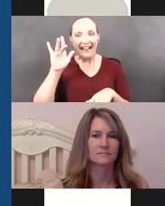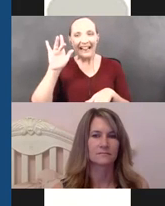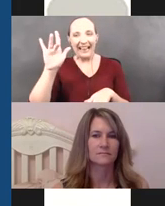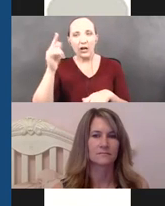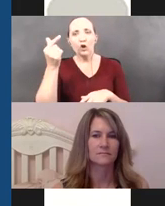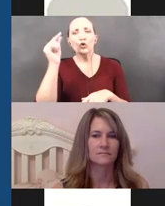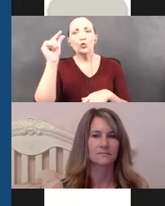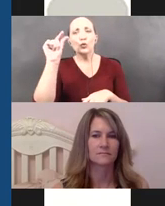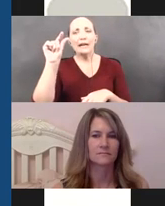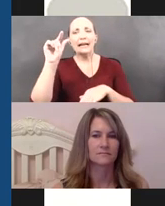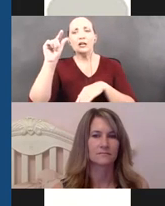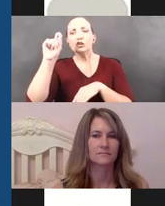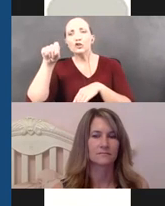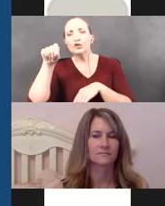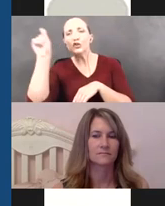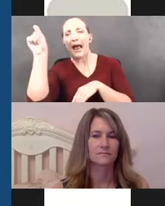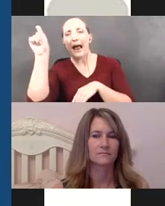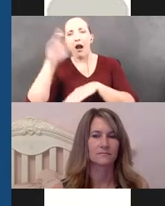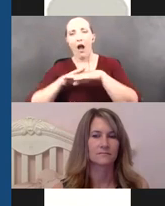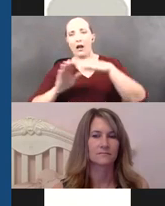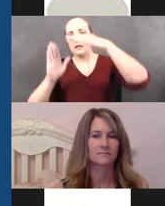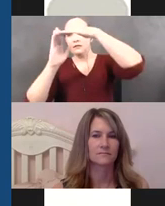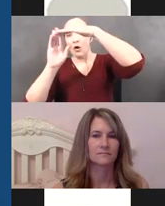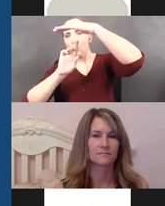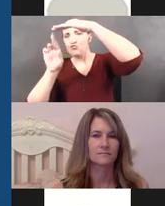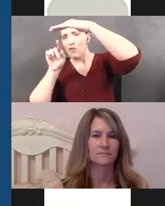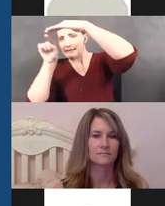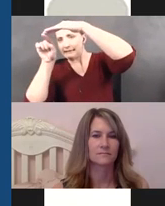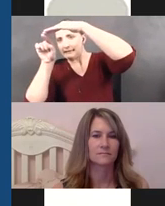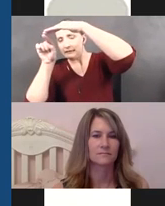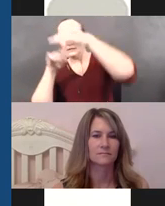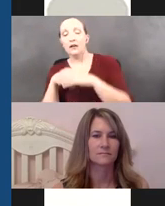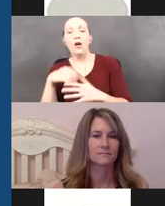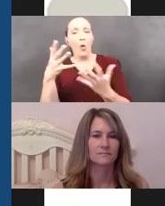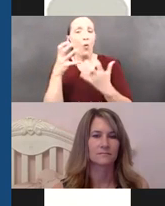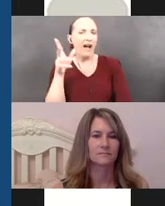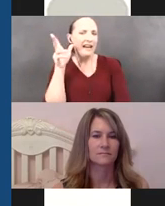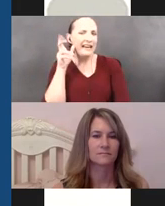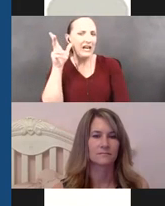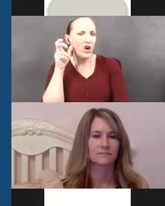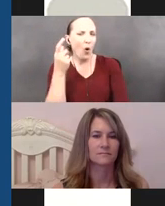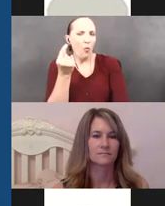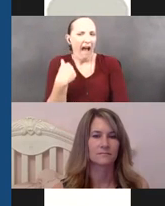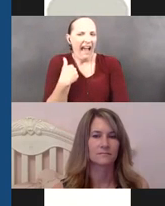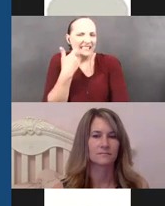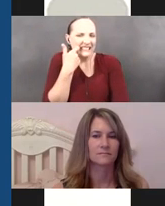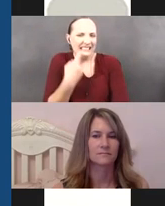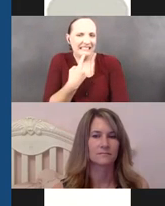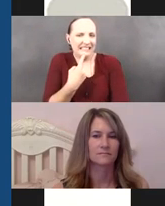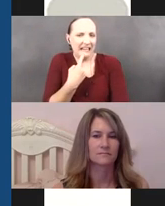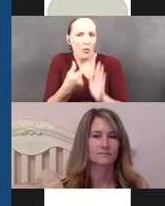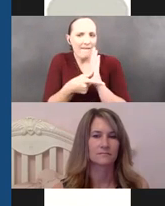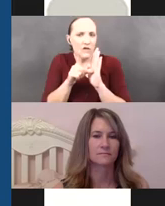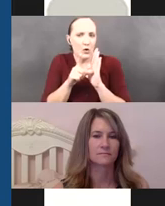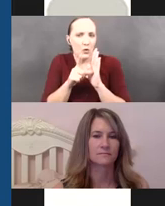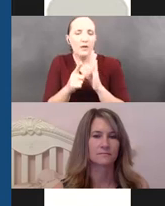top tienen que right. darle a la To palomita en review verde their para completar audio, la they grabación. would click on Para this black escuchar su arrow at the grabación, pueden center. hacerle clic